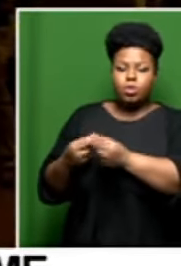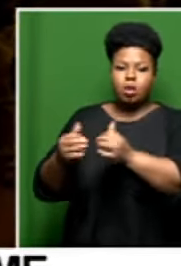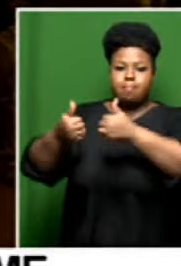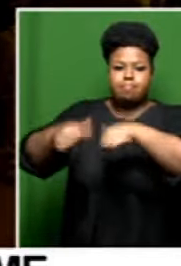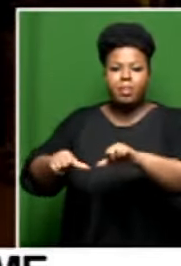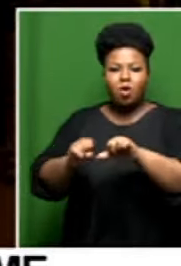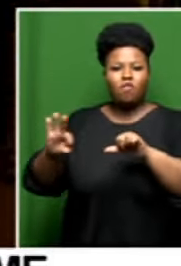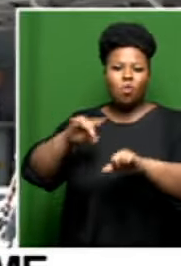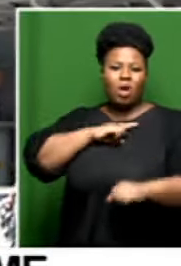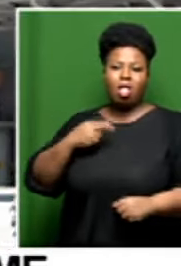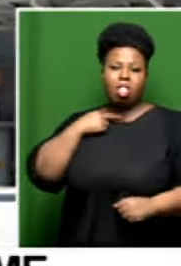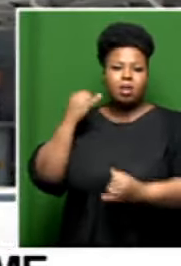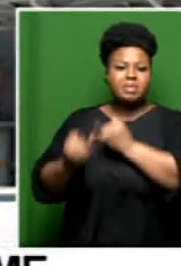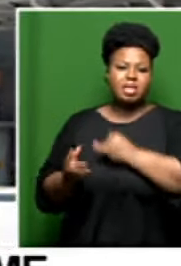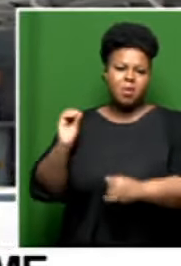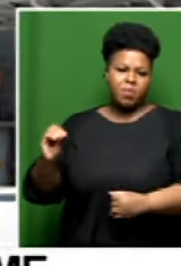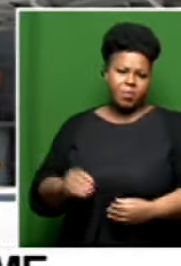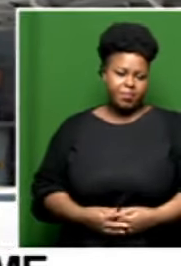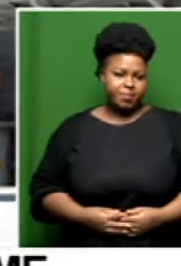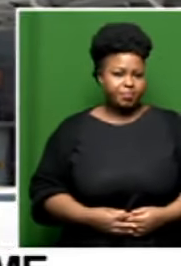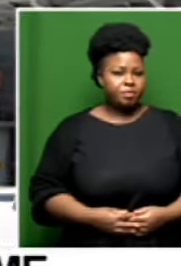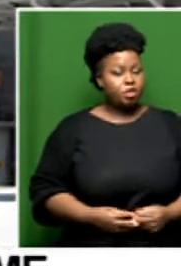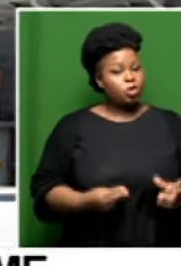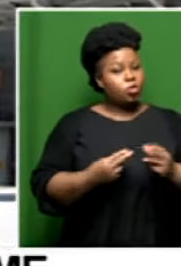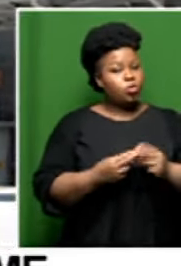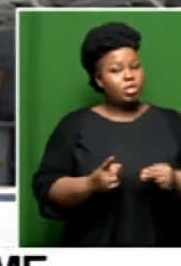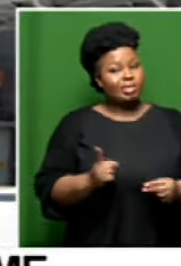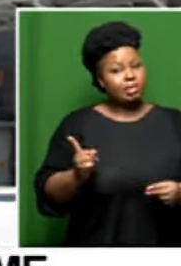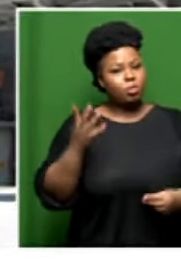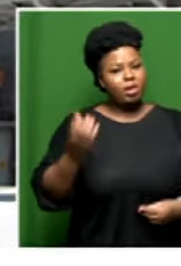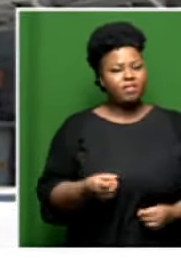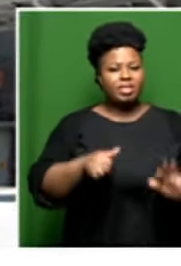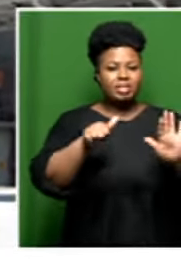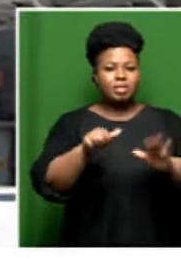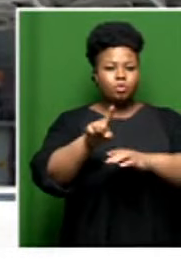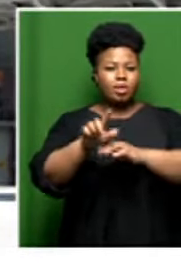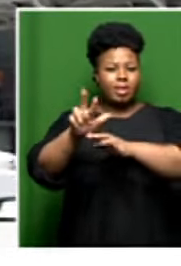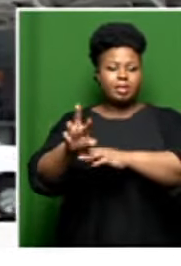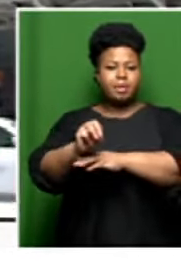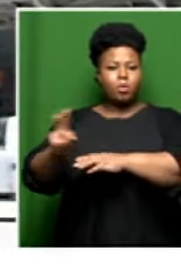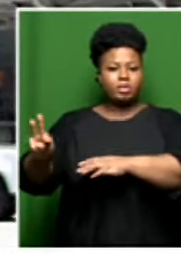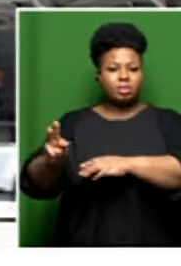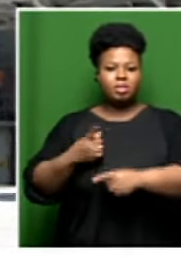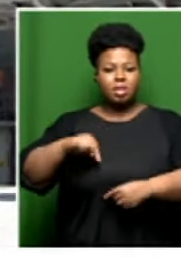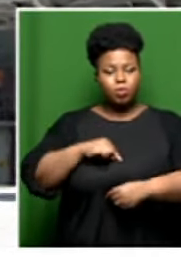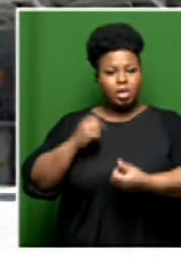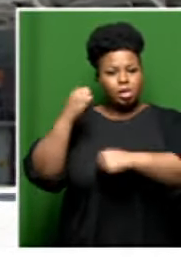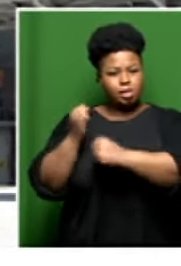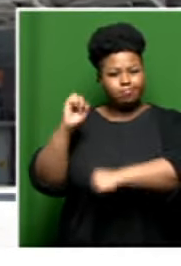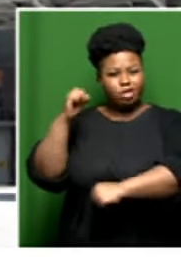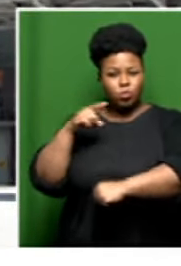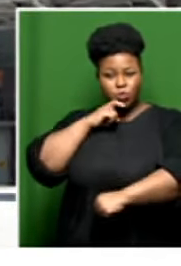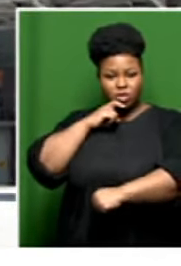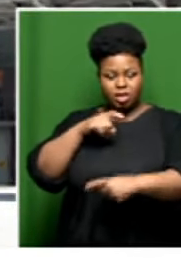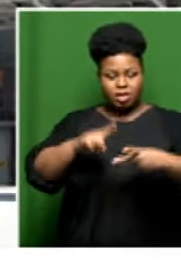down after a fault. The per unit we have 618 megawatts that we generate, and